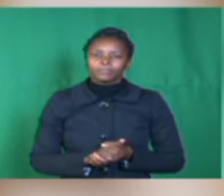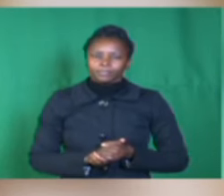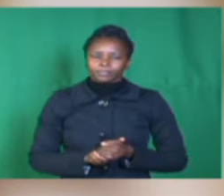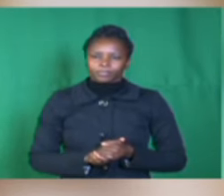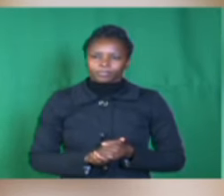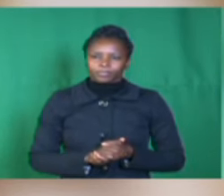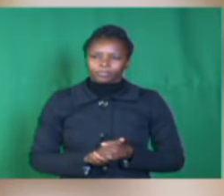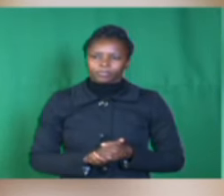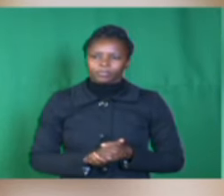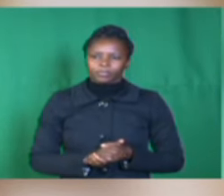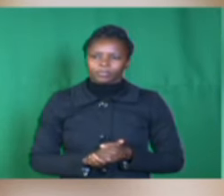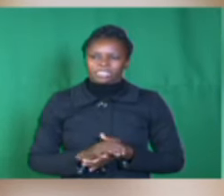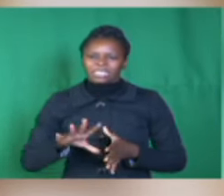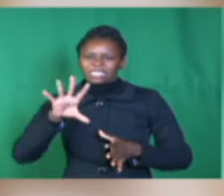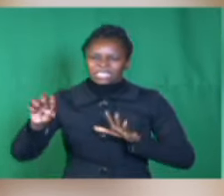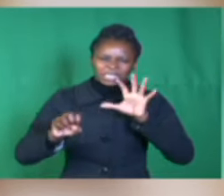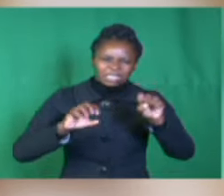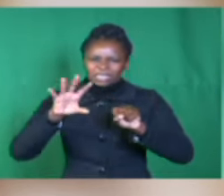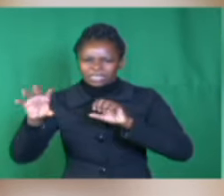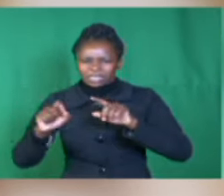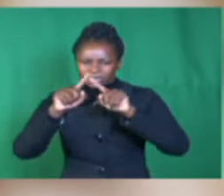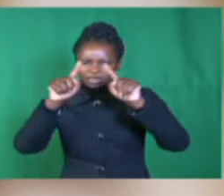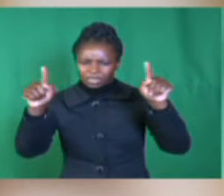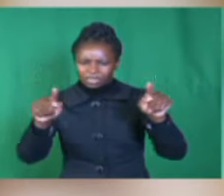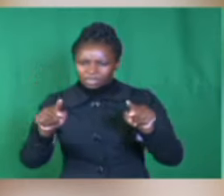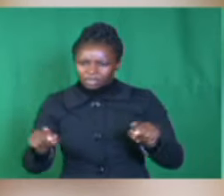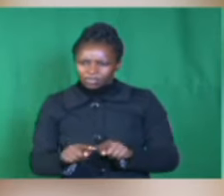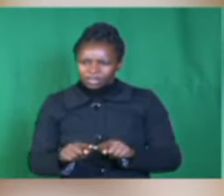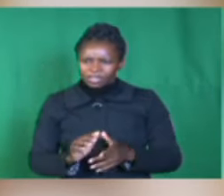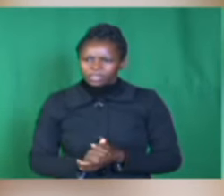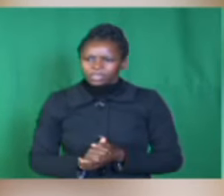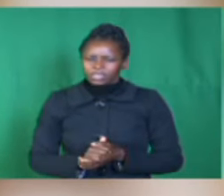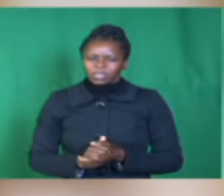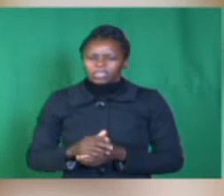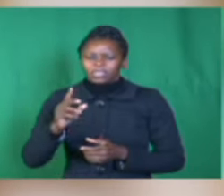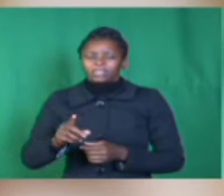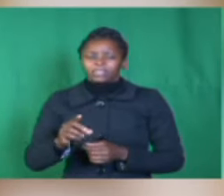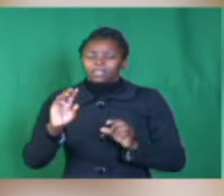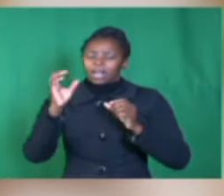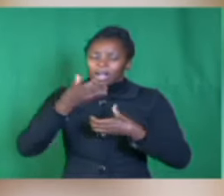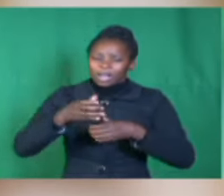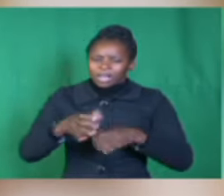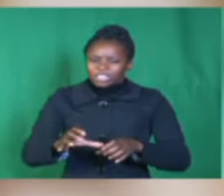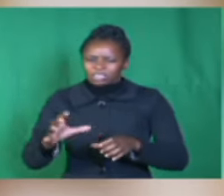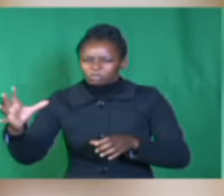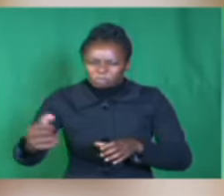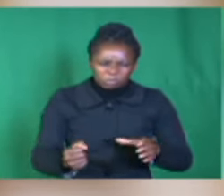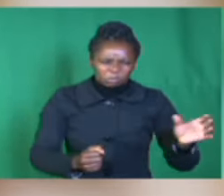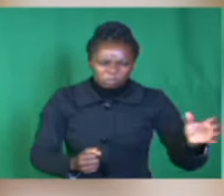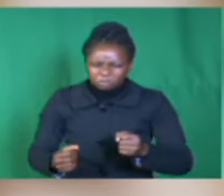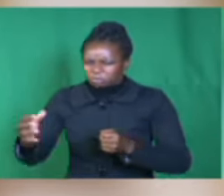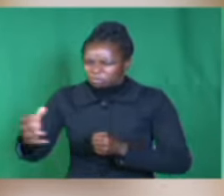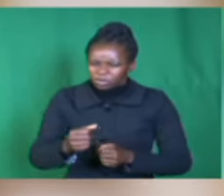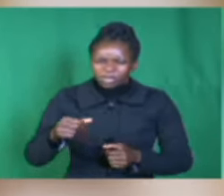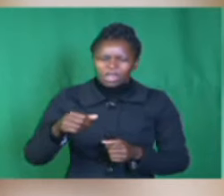we may have learned that Scramble of Africa is the rush and competition by the European countries to grab as many